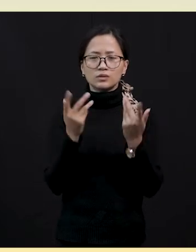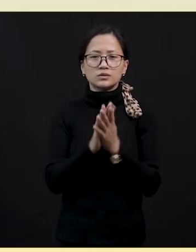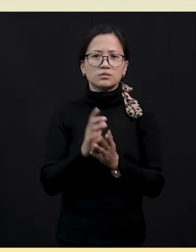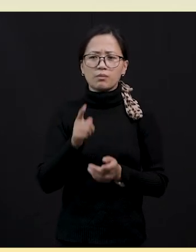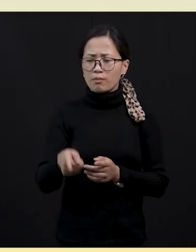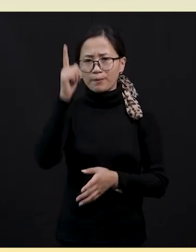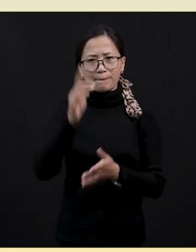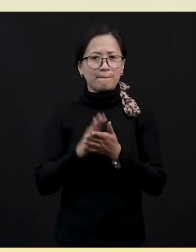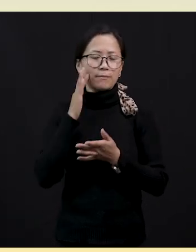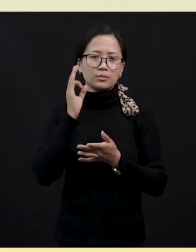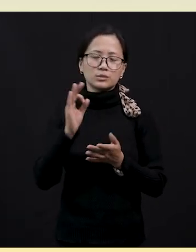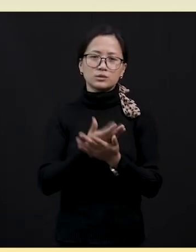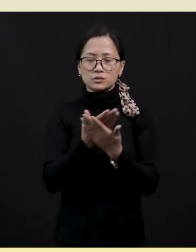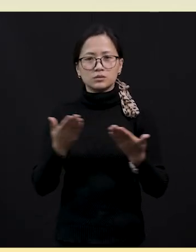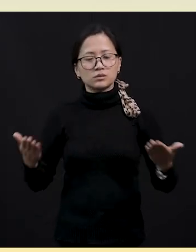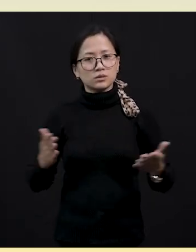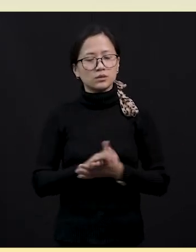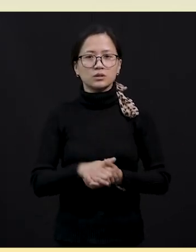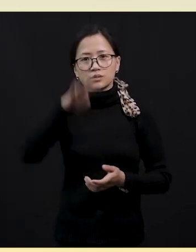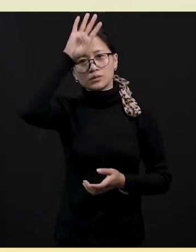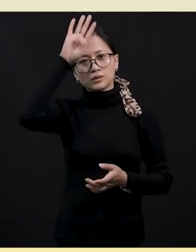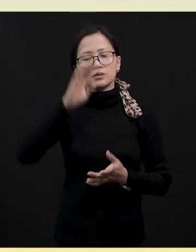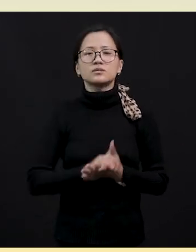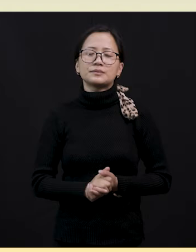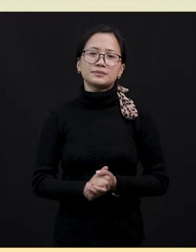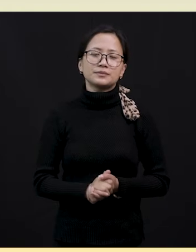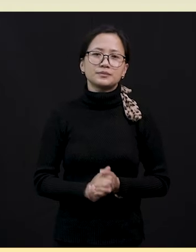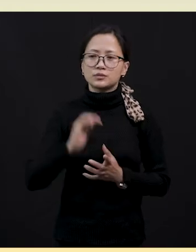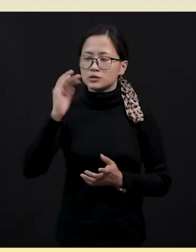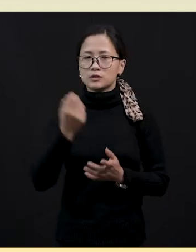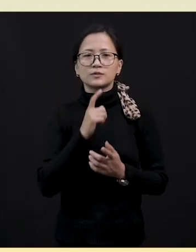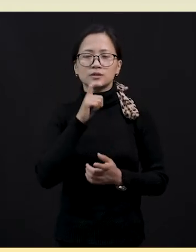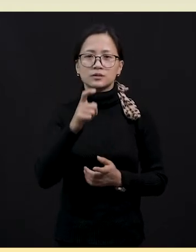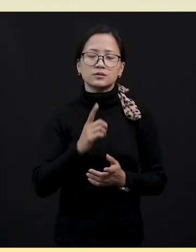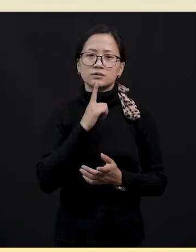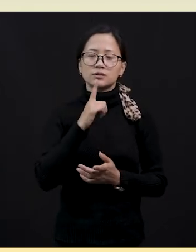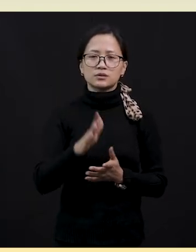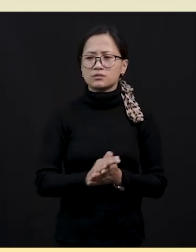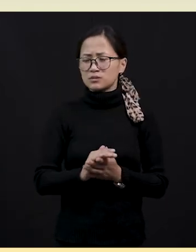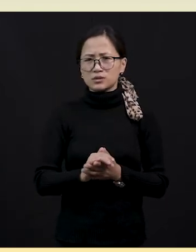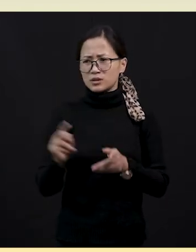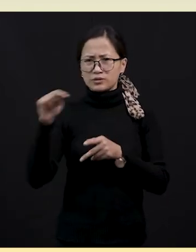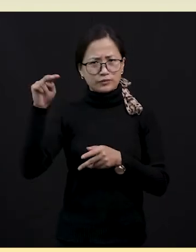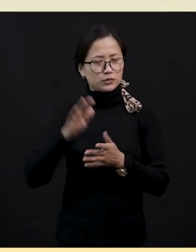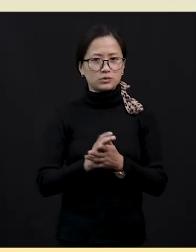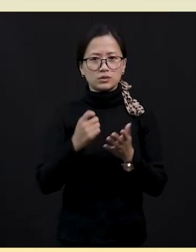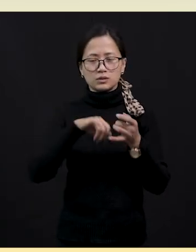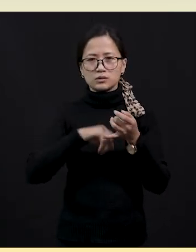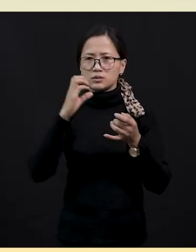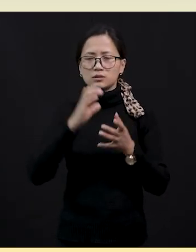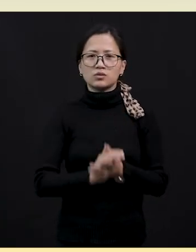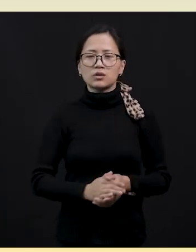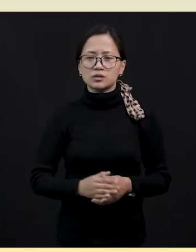to do. So, to answer this third question, some said you should refer to science, some said that you should only choose to